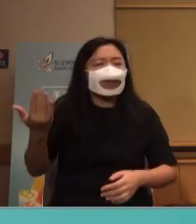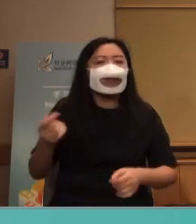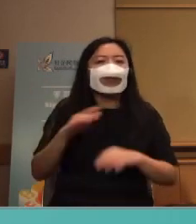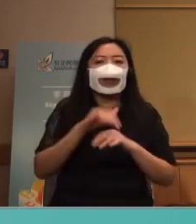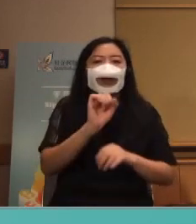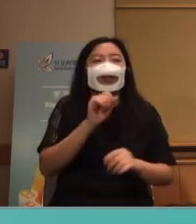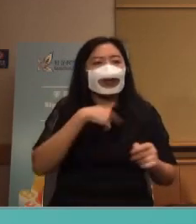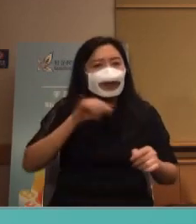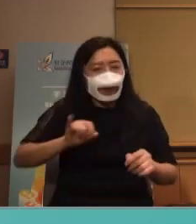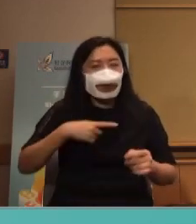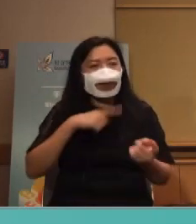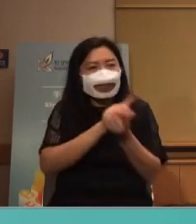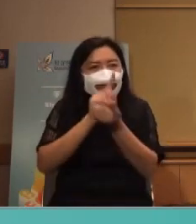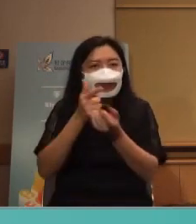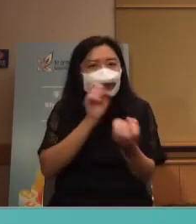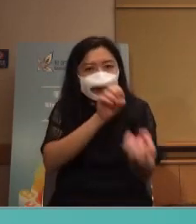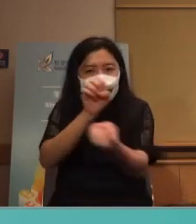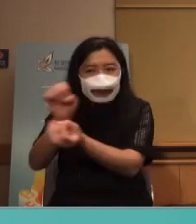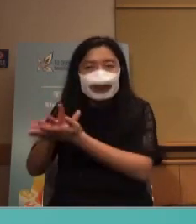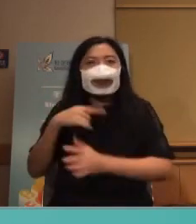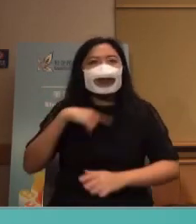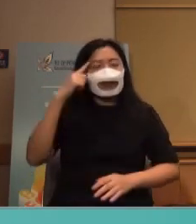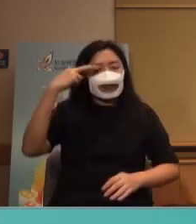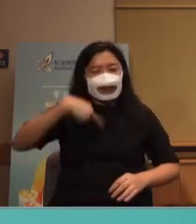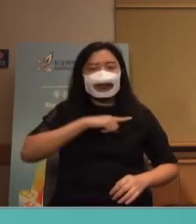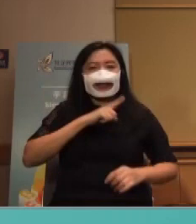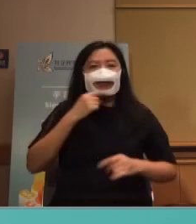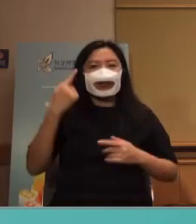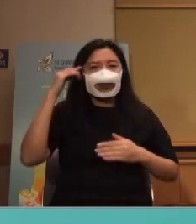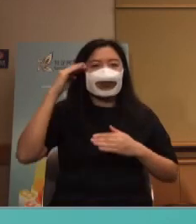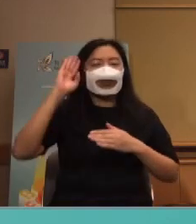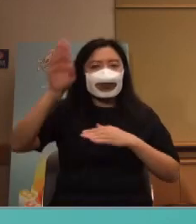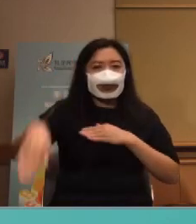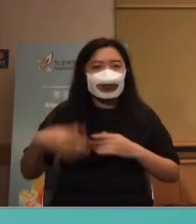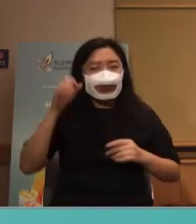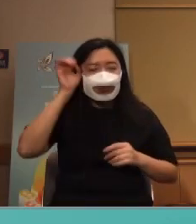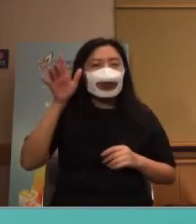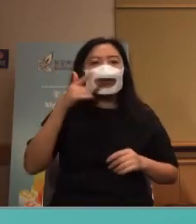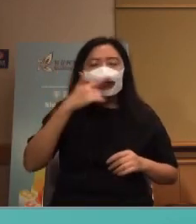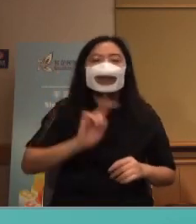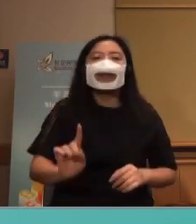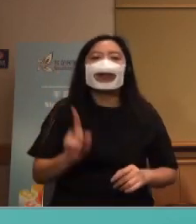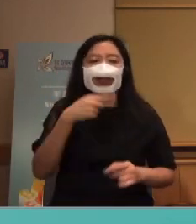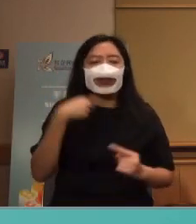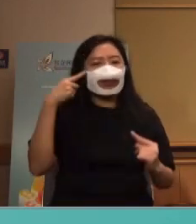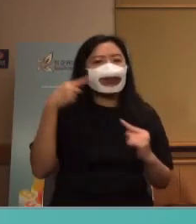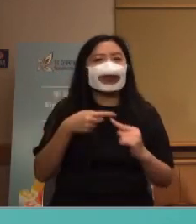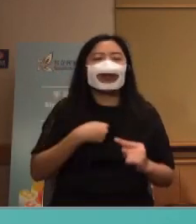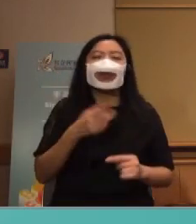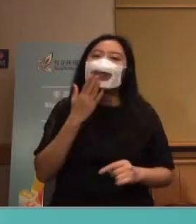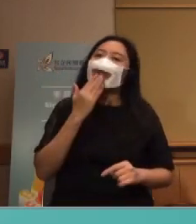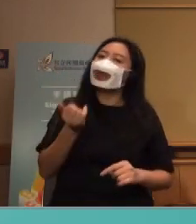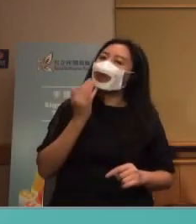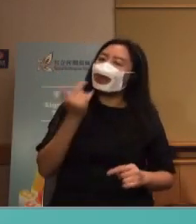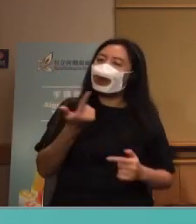generate. Okay, that's a good piece of advice. Basically, talk to a lot of people, or you can also supplement with a bit